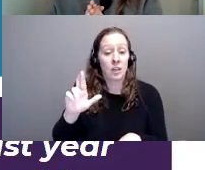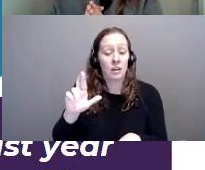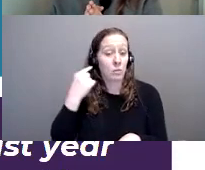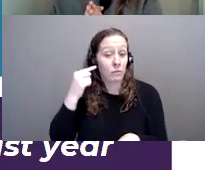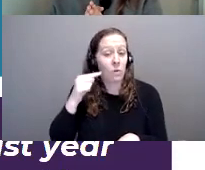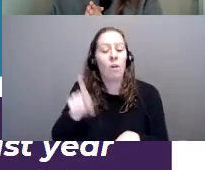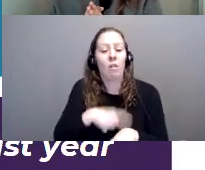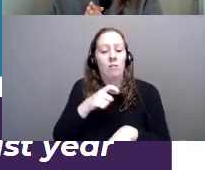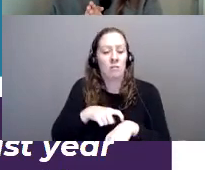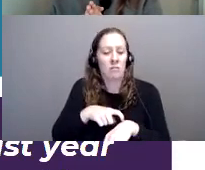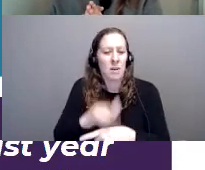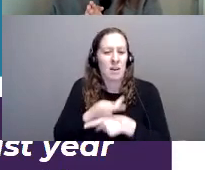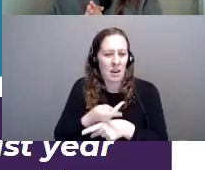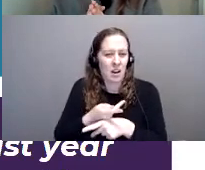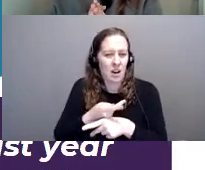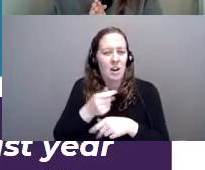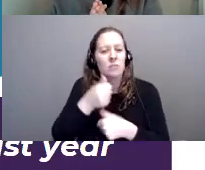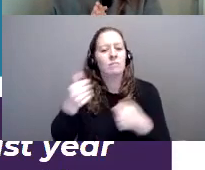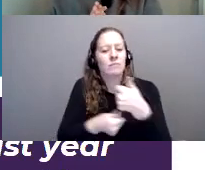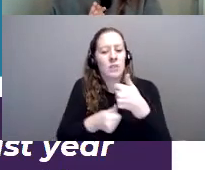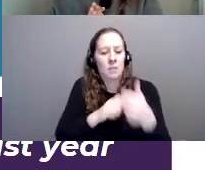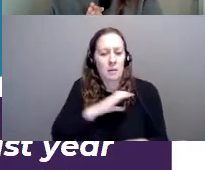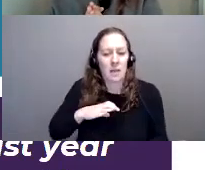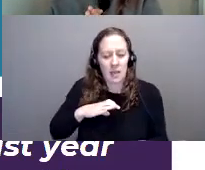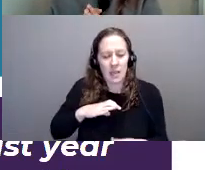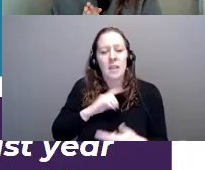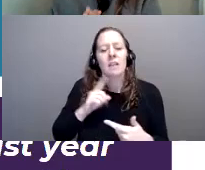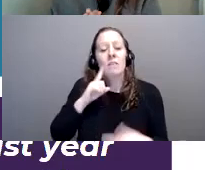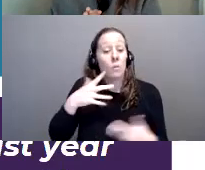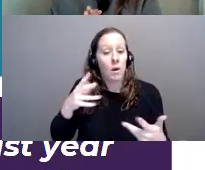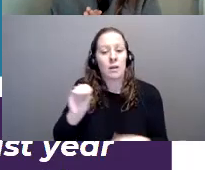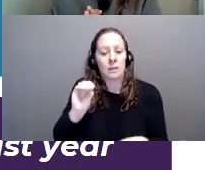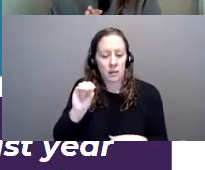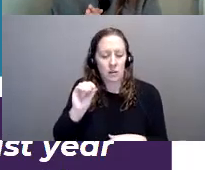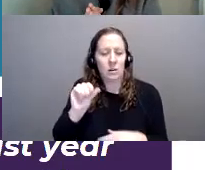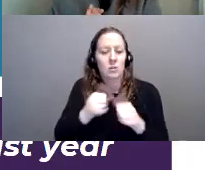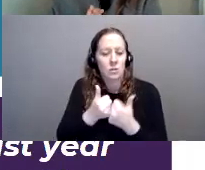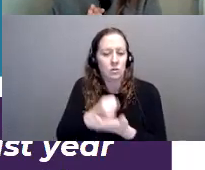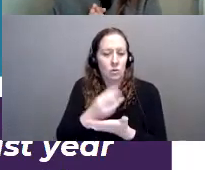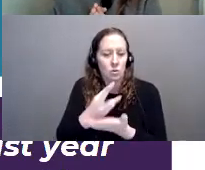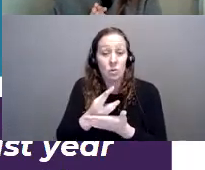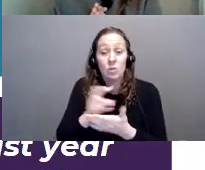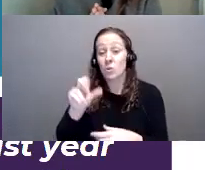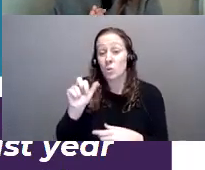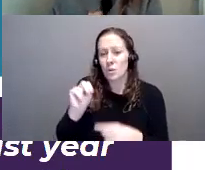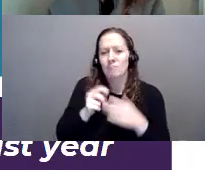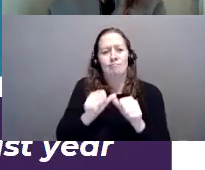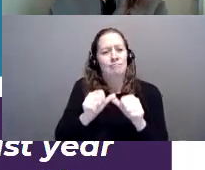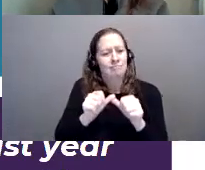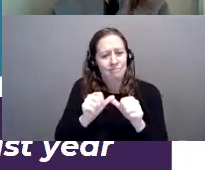for the Ontario Association of Social Workers. And Susan, keep up the great work.